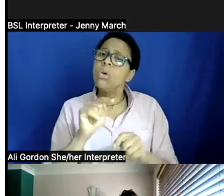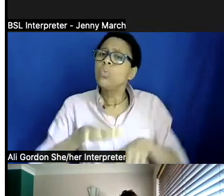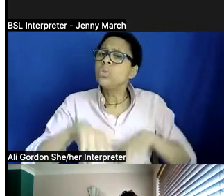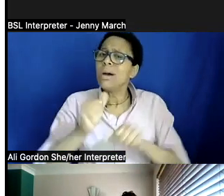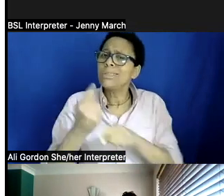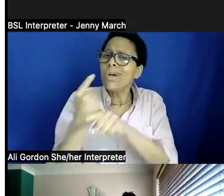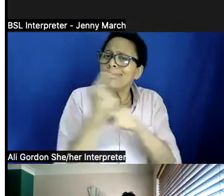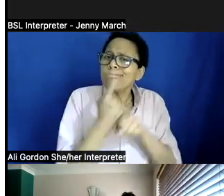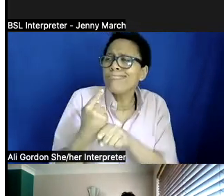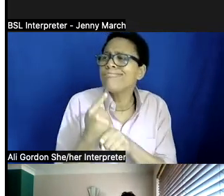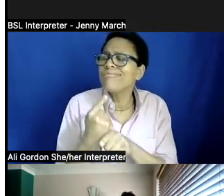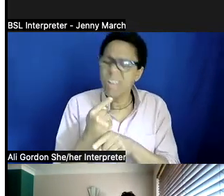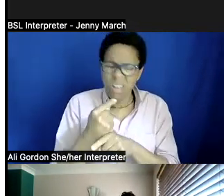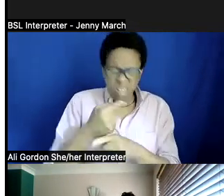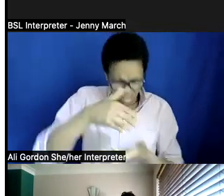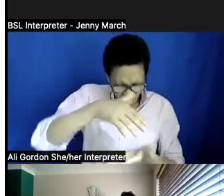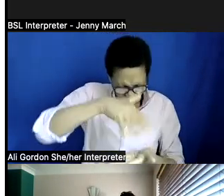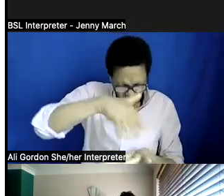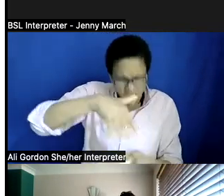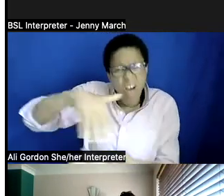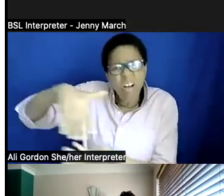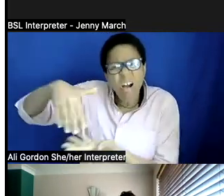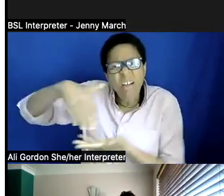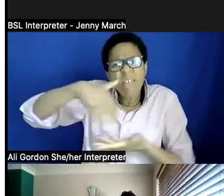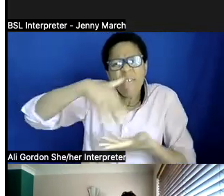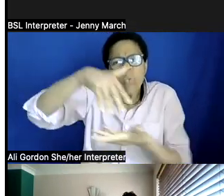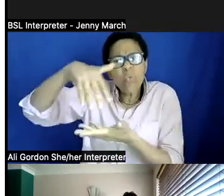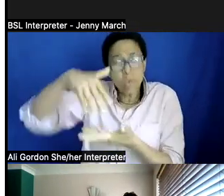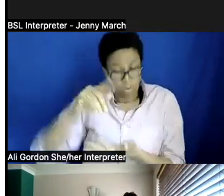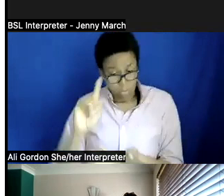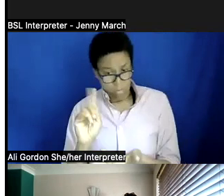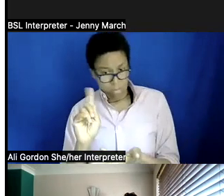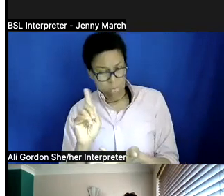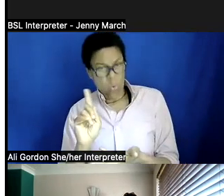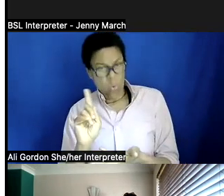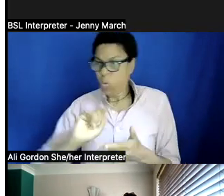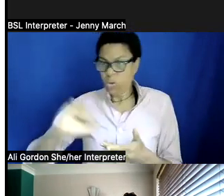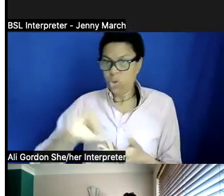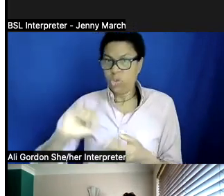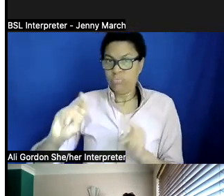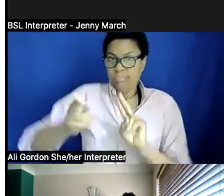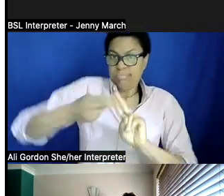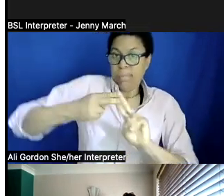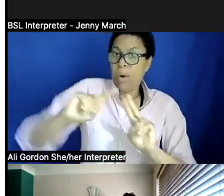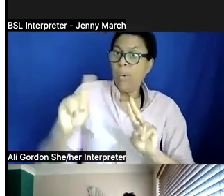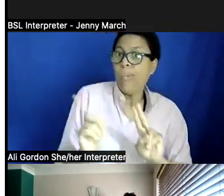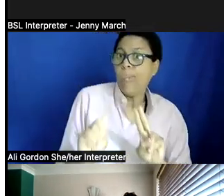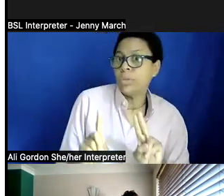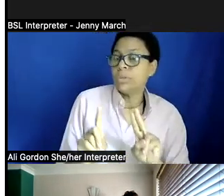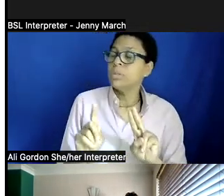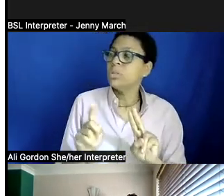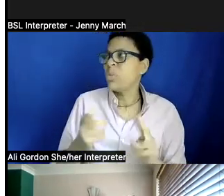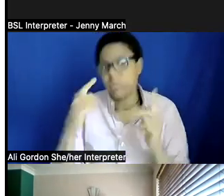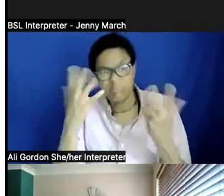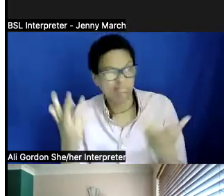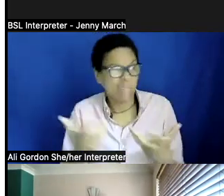of the archive and also what to call it, and obviously eventually we came up with this with Vawdrey Archive. As just sort of a way of like grouping the artworks,